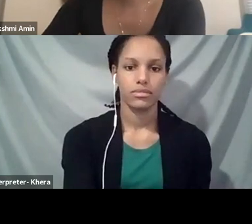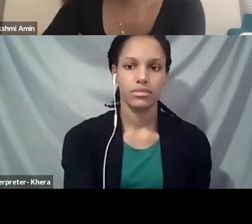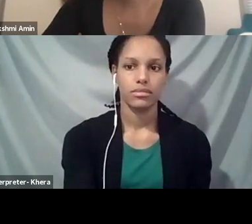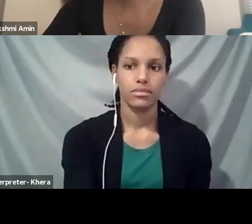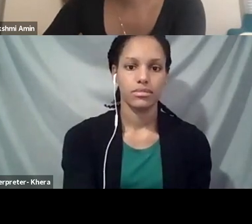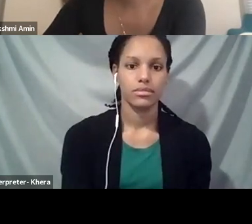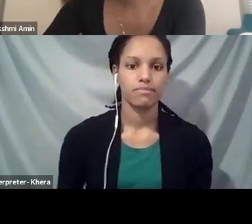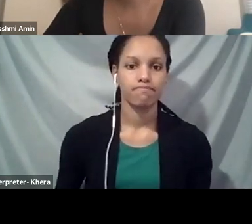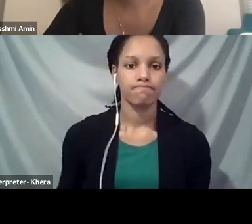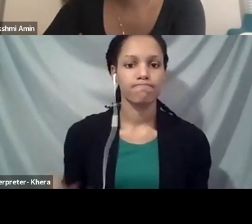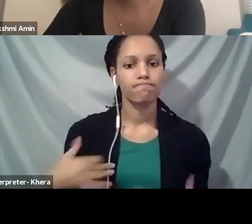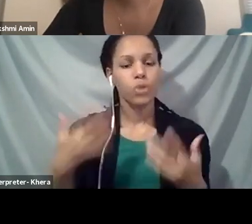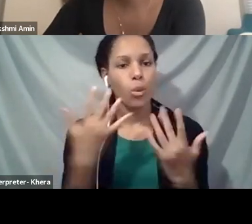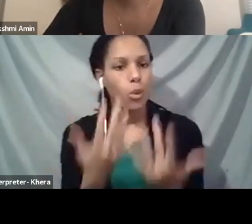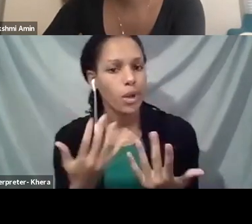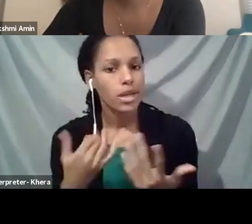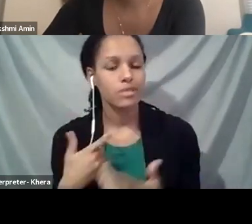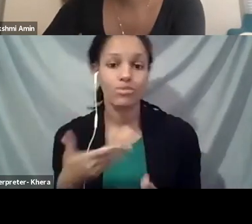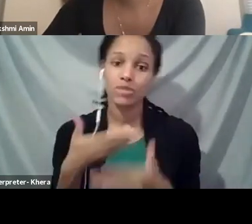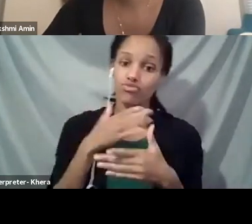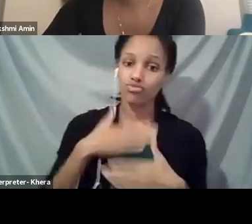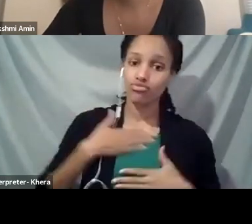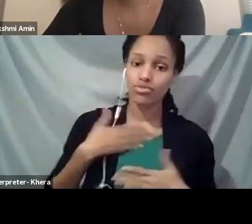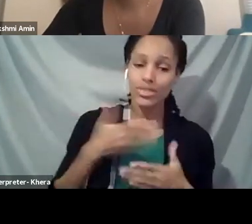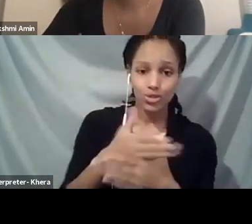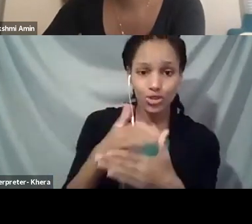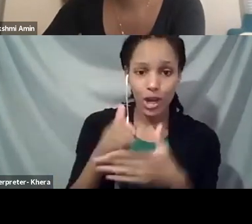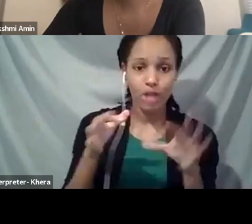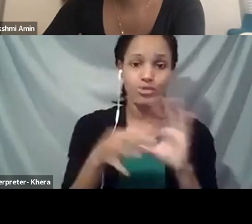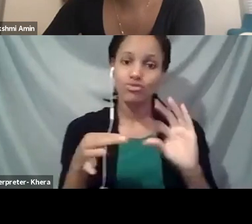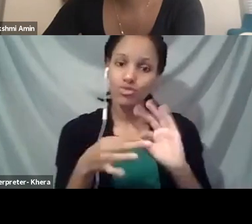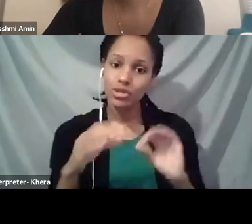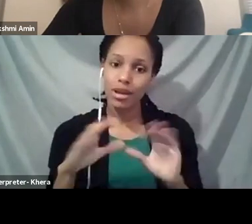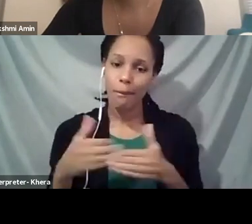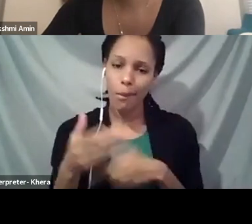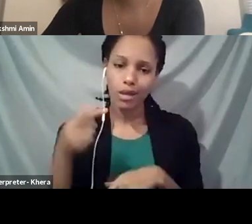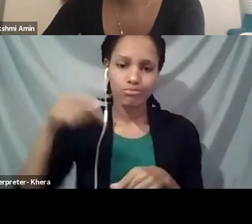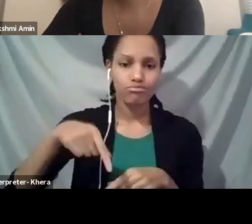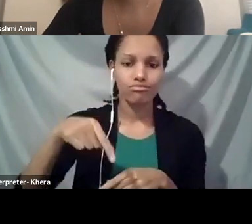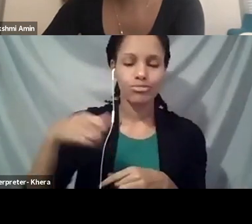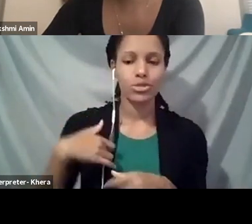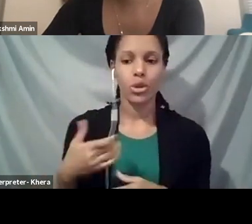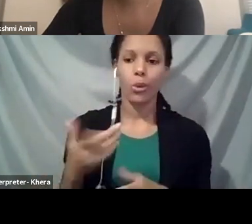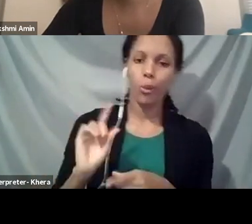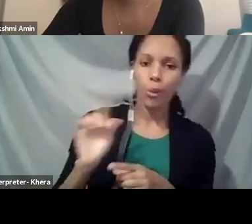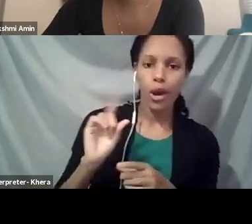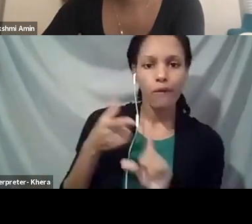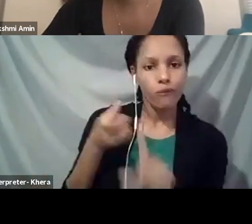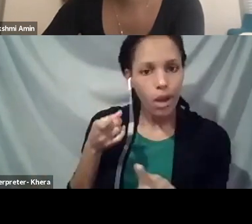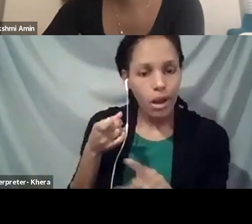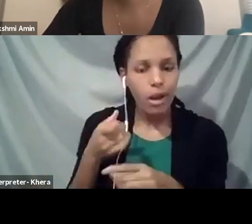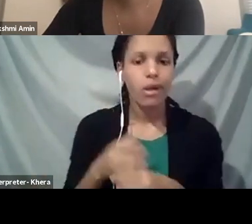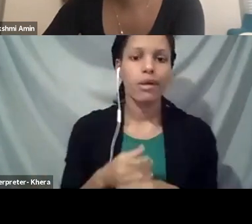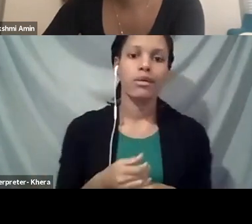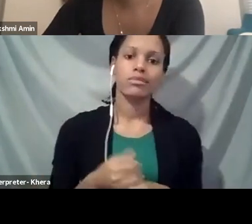While we're waiting, feel free to share in the chat box where you are joining us from today, whether it's